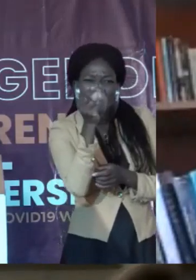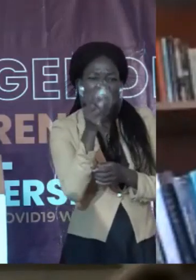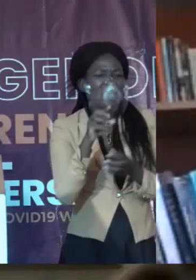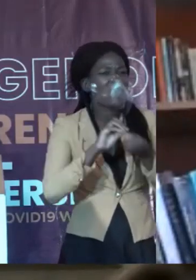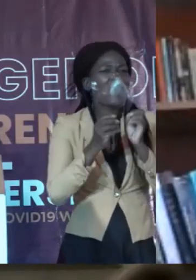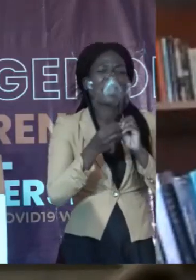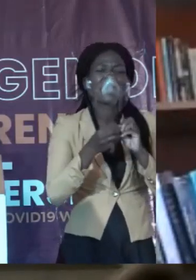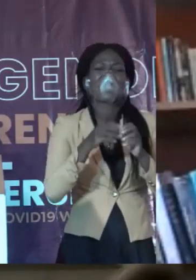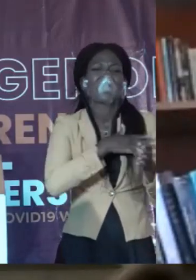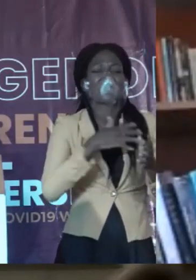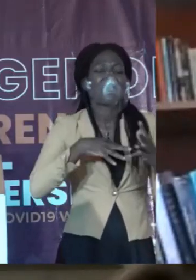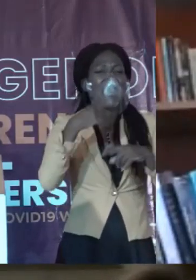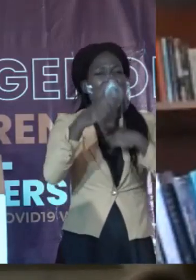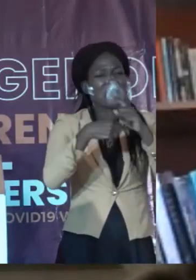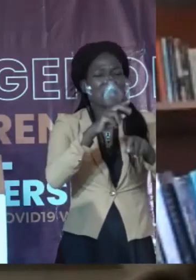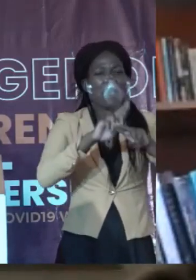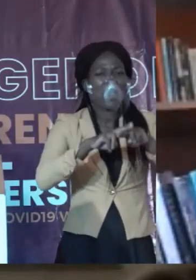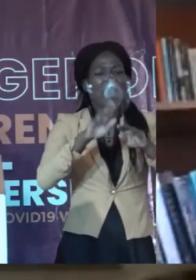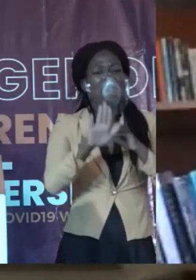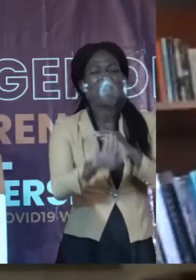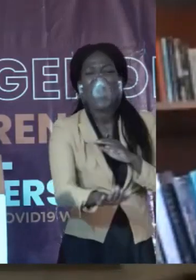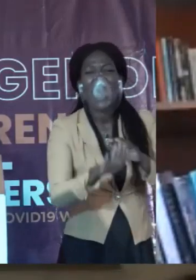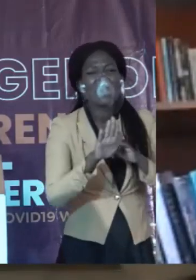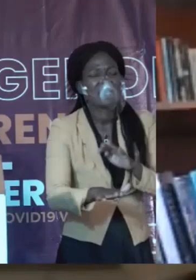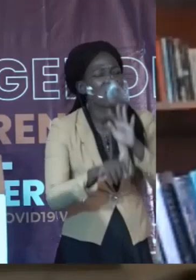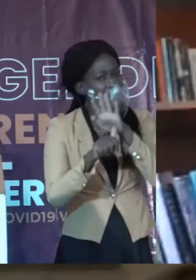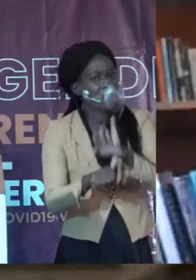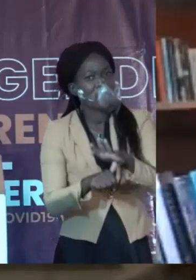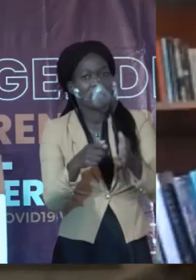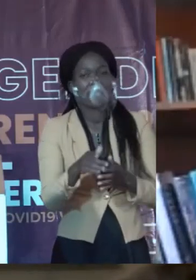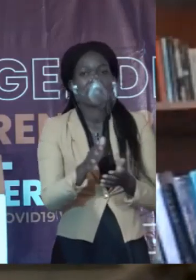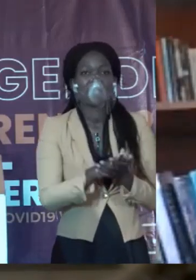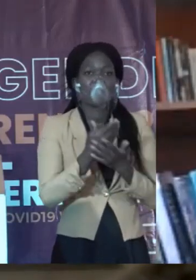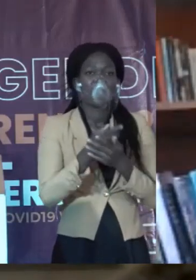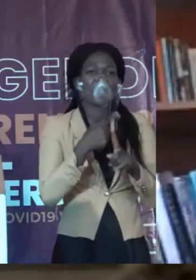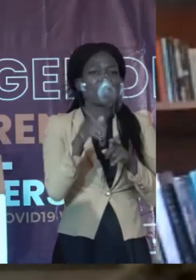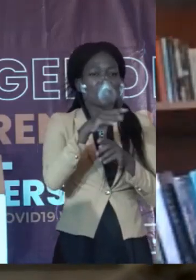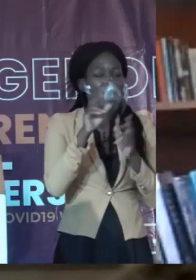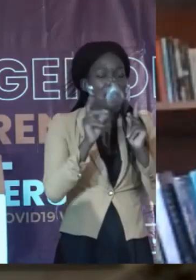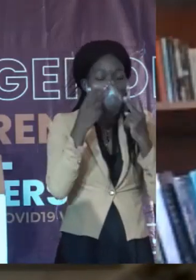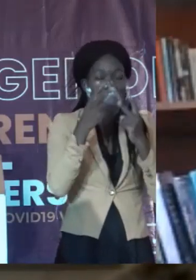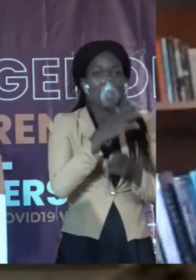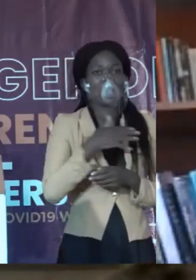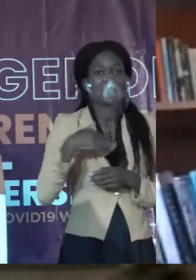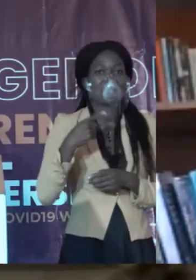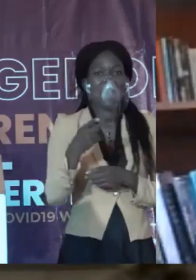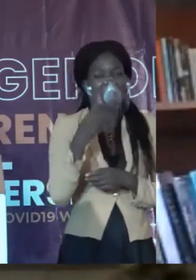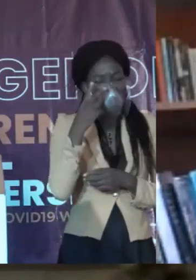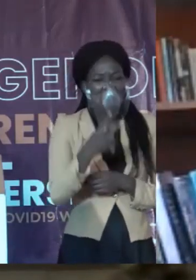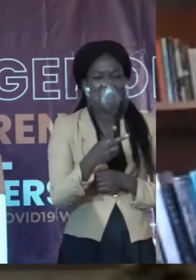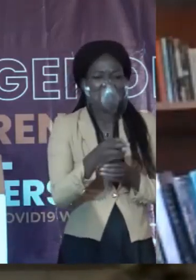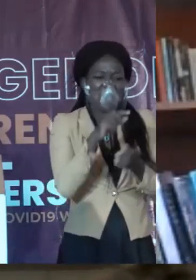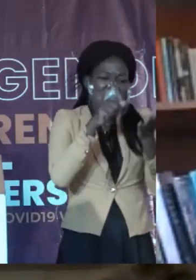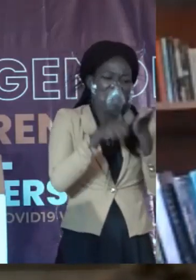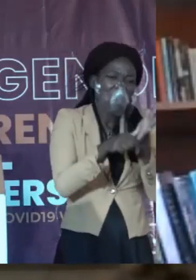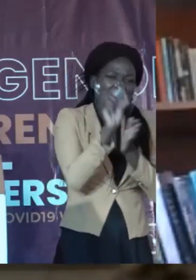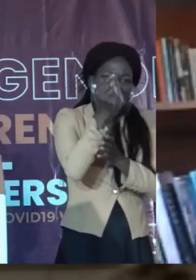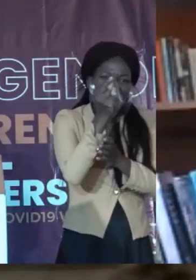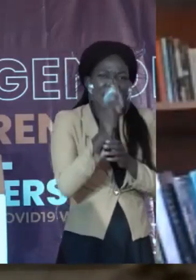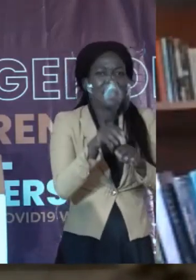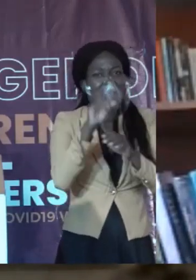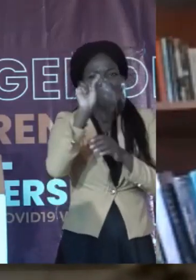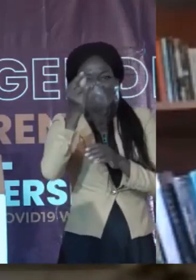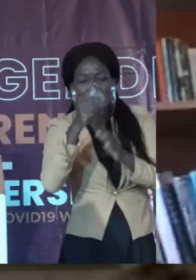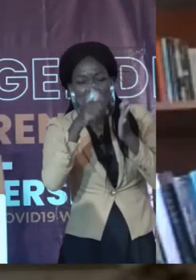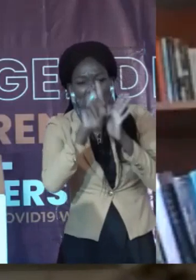women is always associated with micro. When you talk about women farmers, so we talk about microcredit, micro projects,